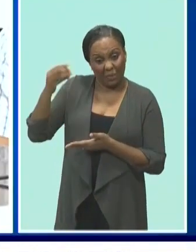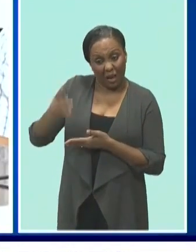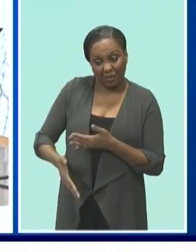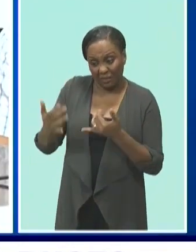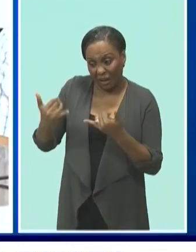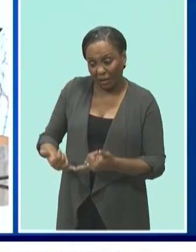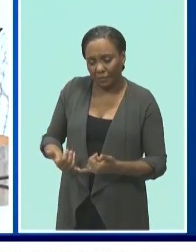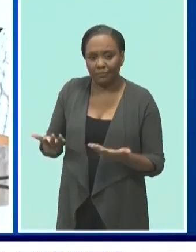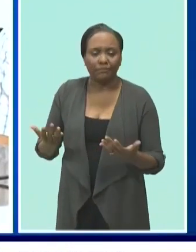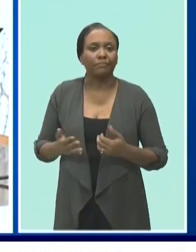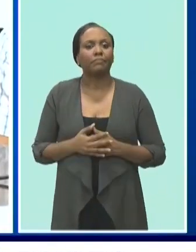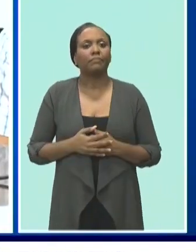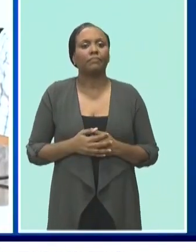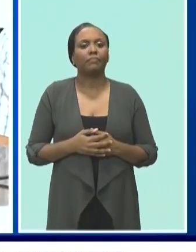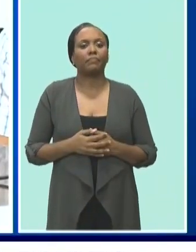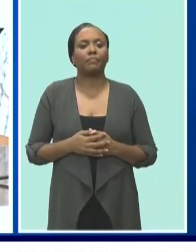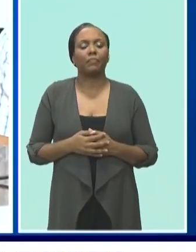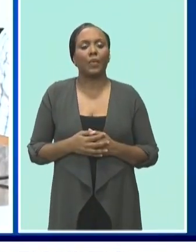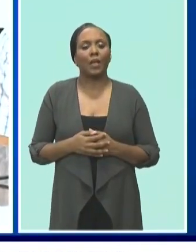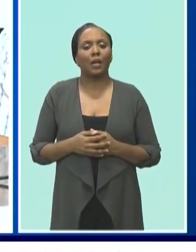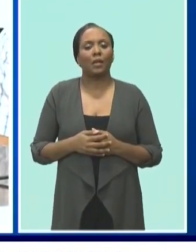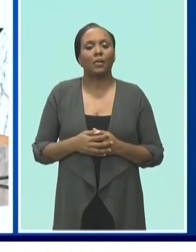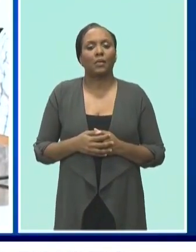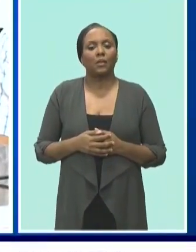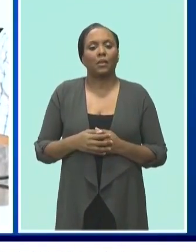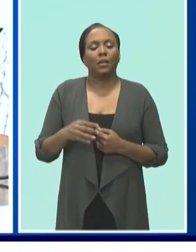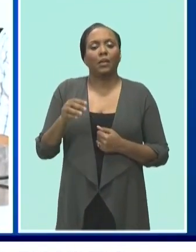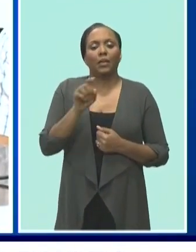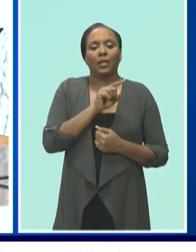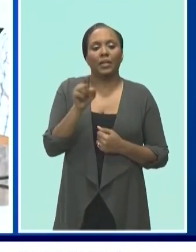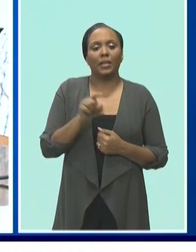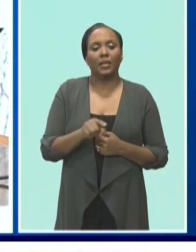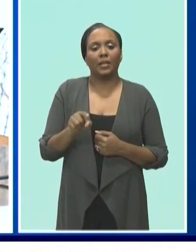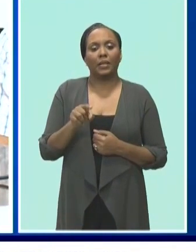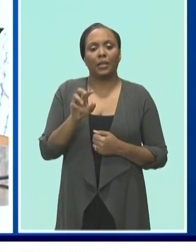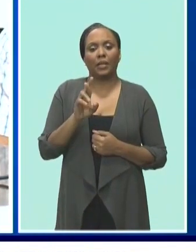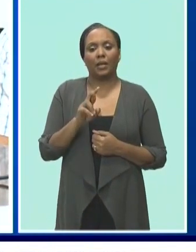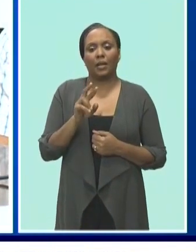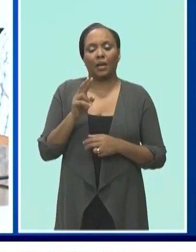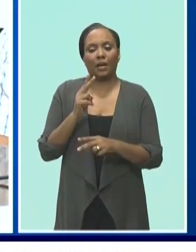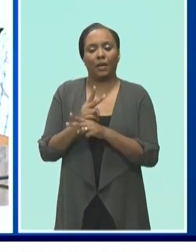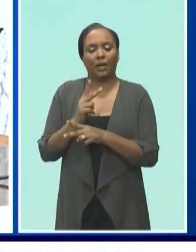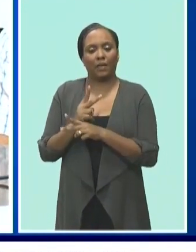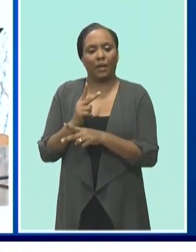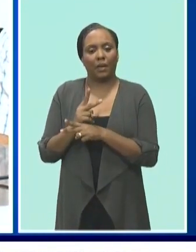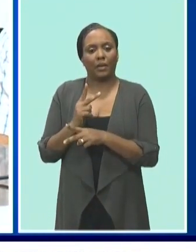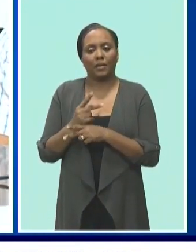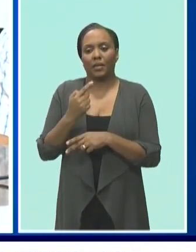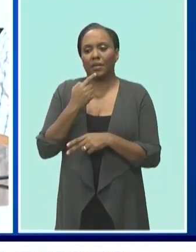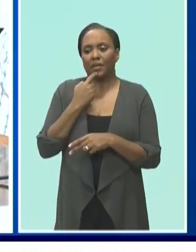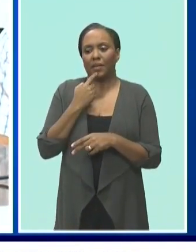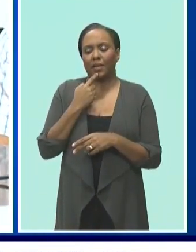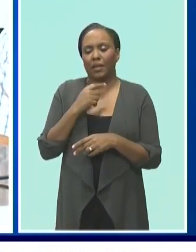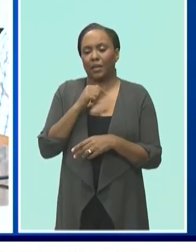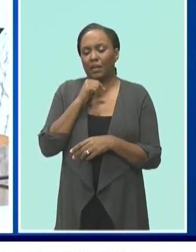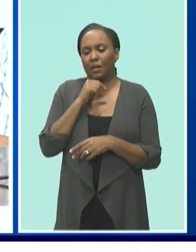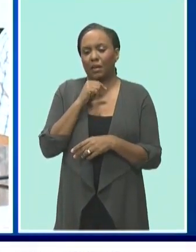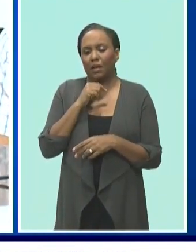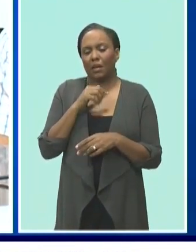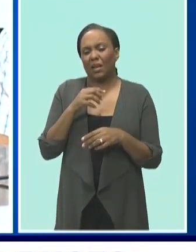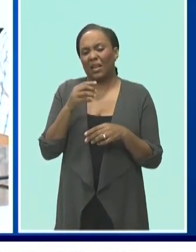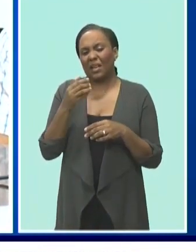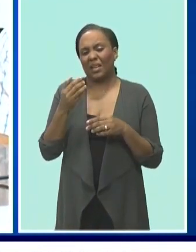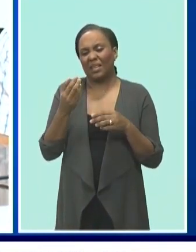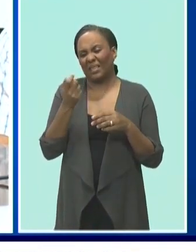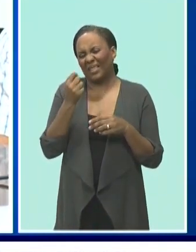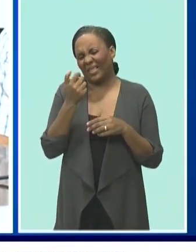The public service vehicle people, strangely enough, have reported to me that they have seen a drop-off in utilization. And I think that I understand